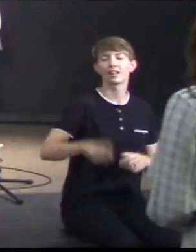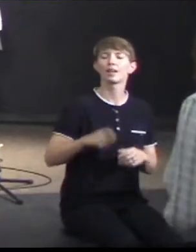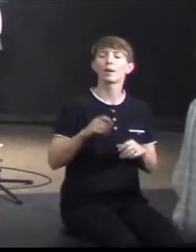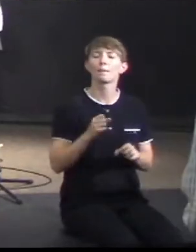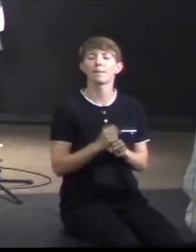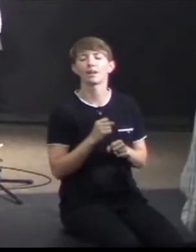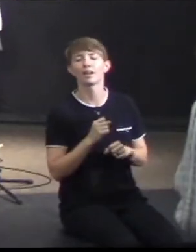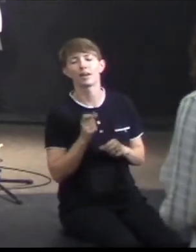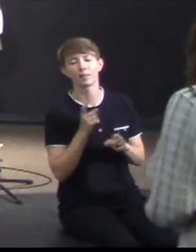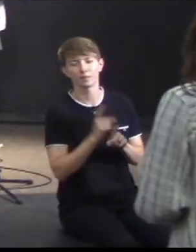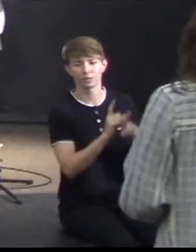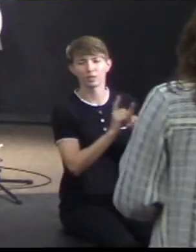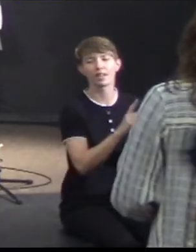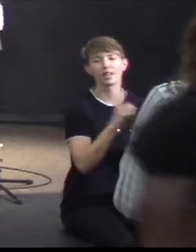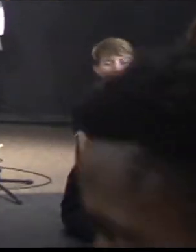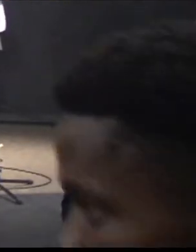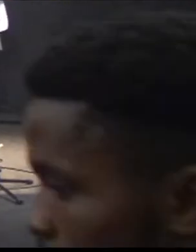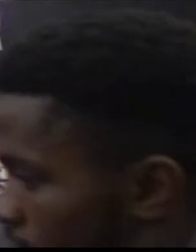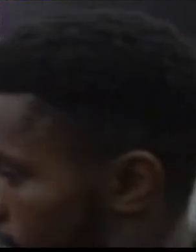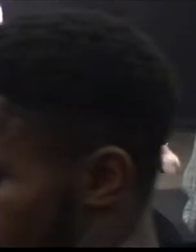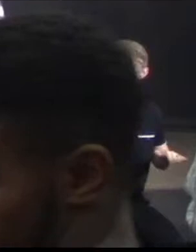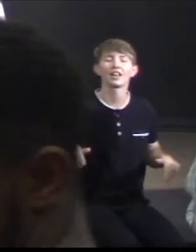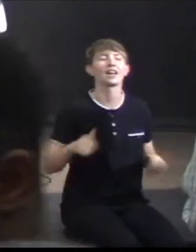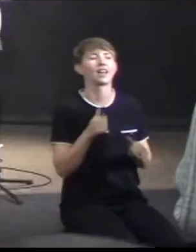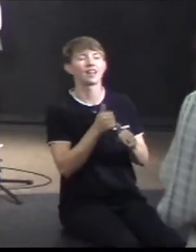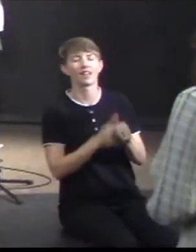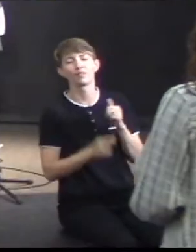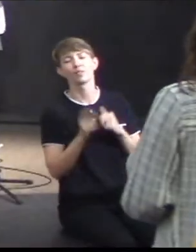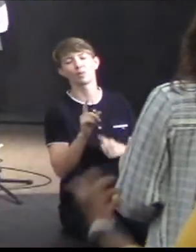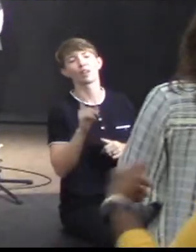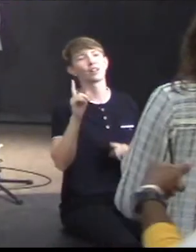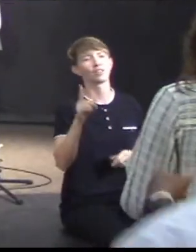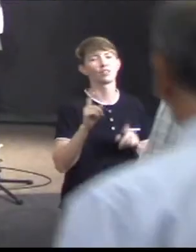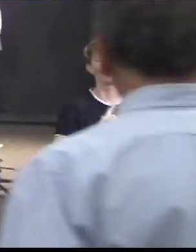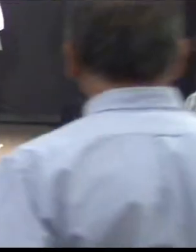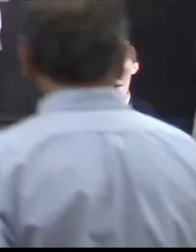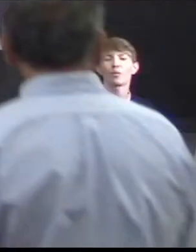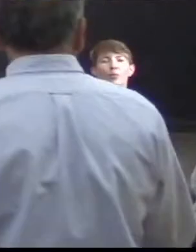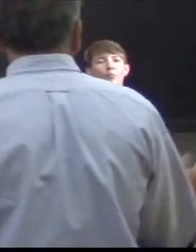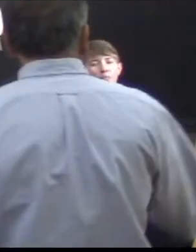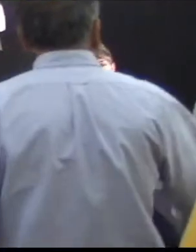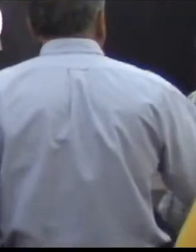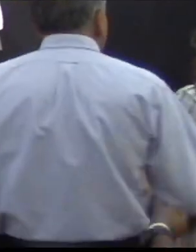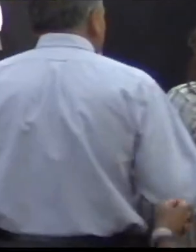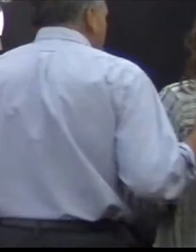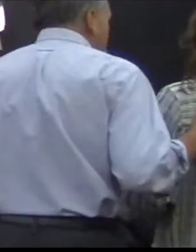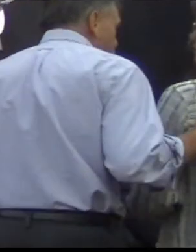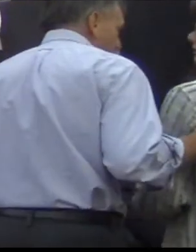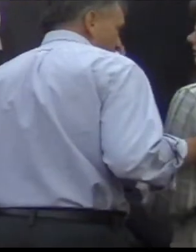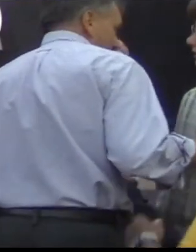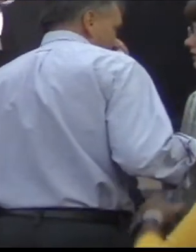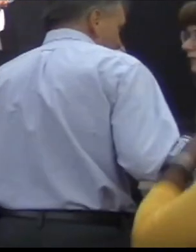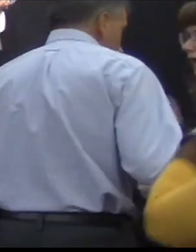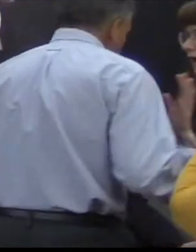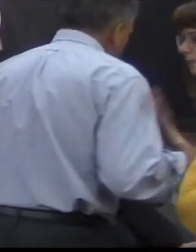gotta take disciples daily, children, everywhere you go. You gotta make disciples daily,